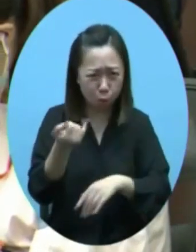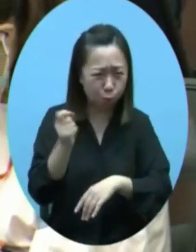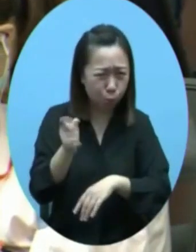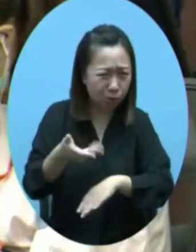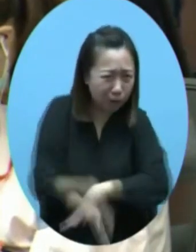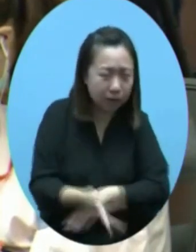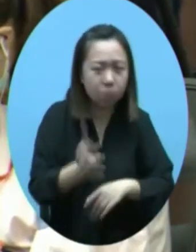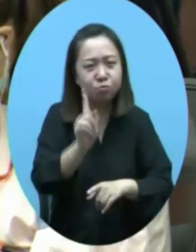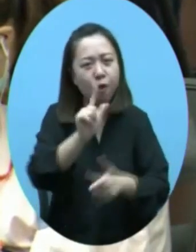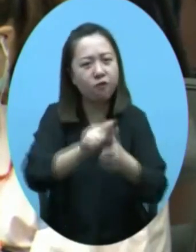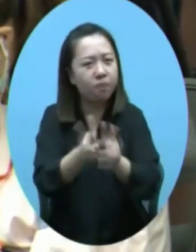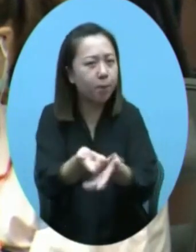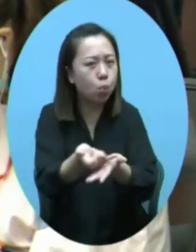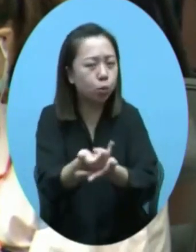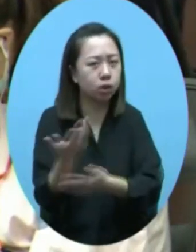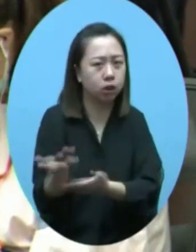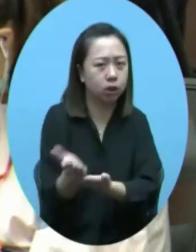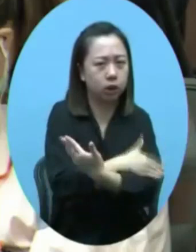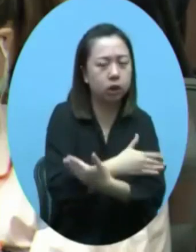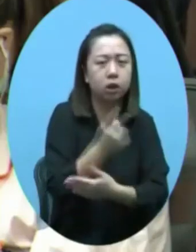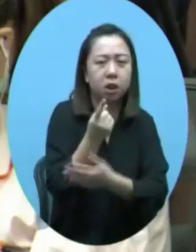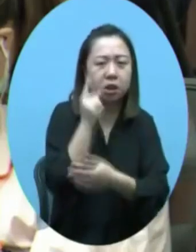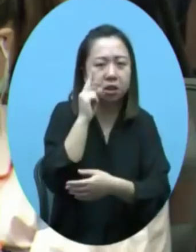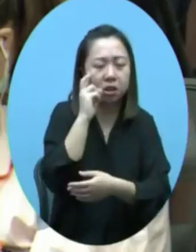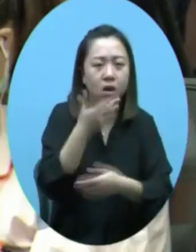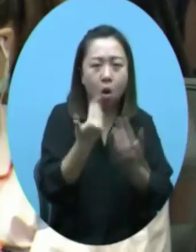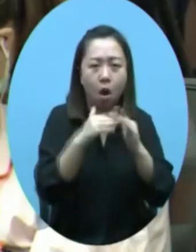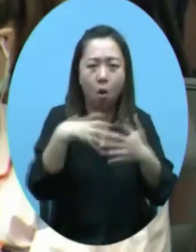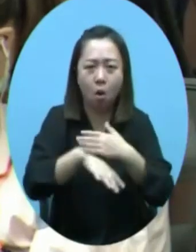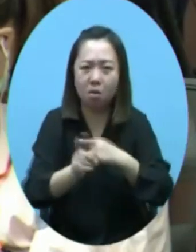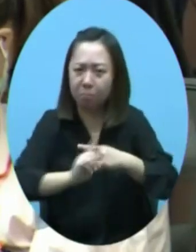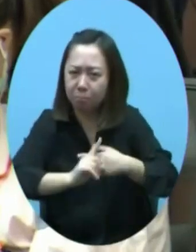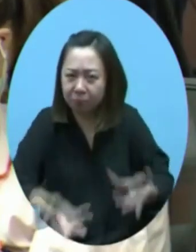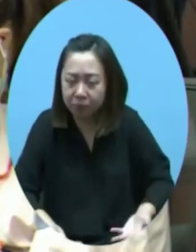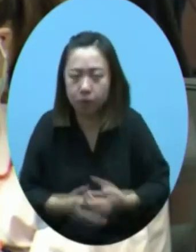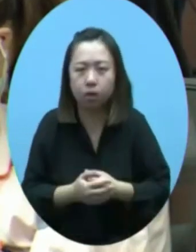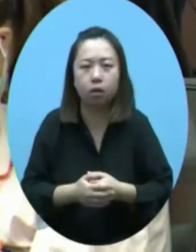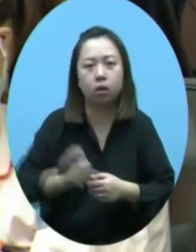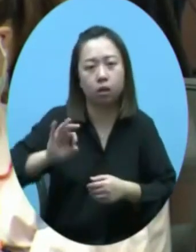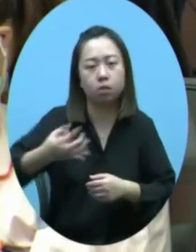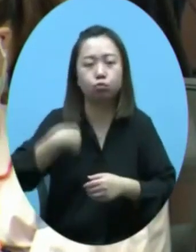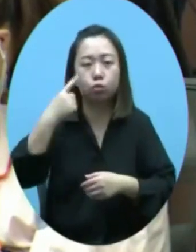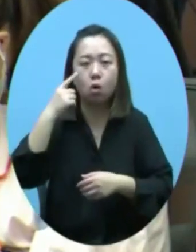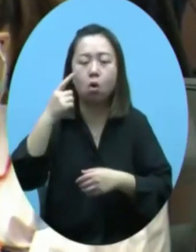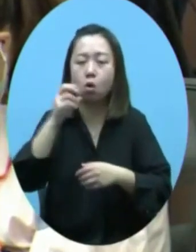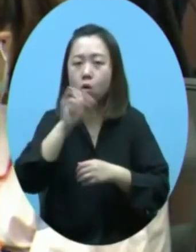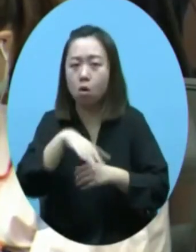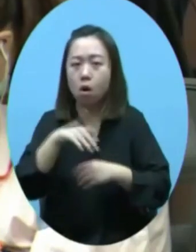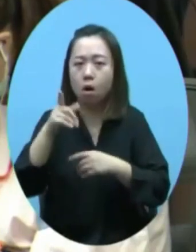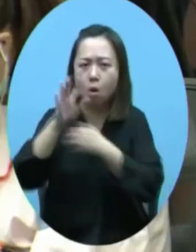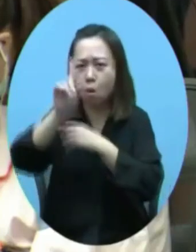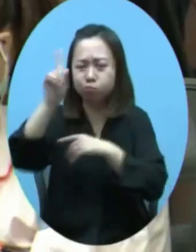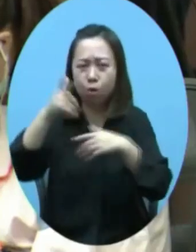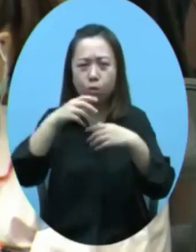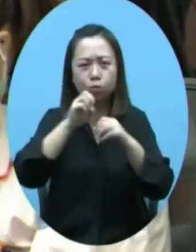you think that it's too late to suspend or to close schools next week? And how are you going to assess the risk